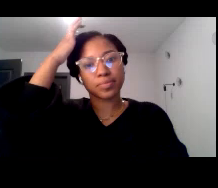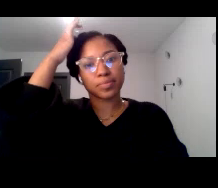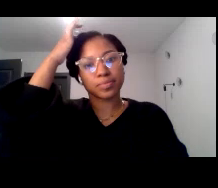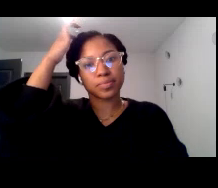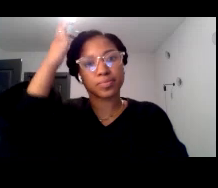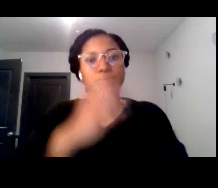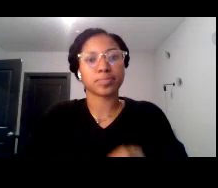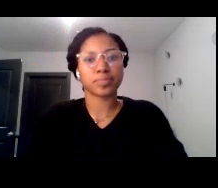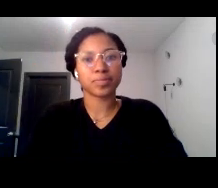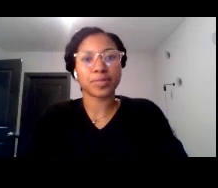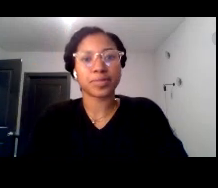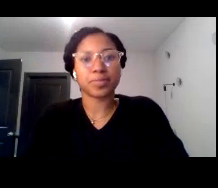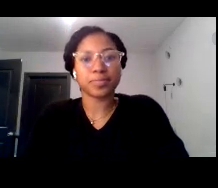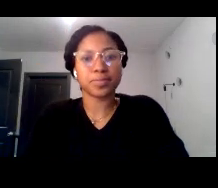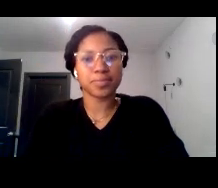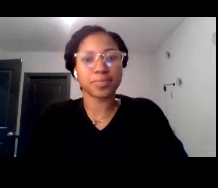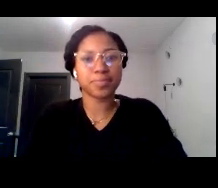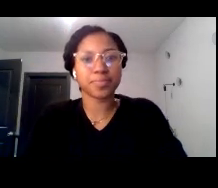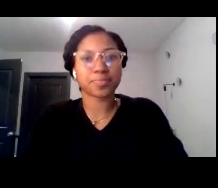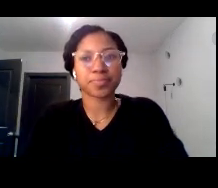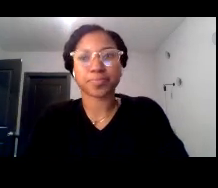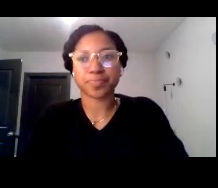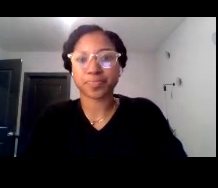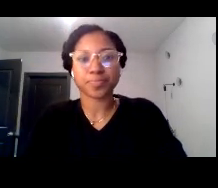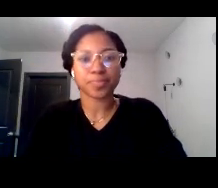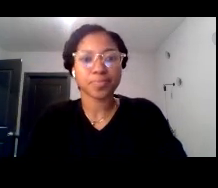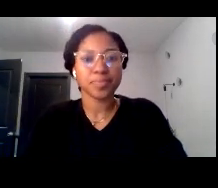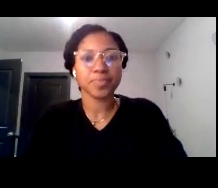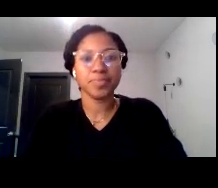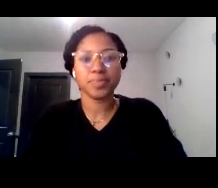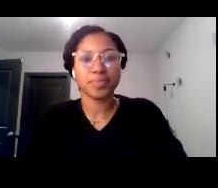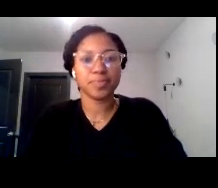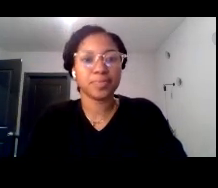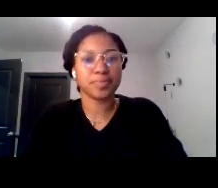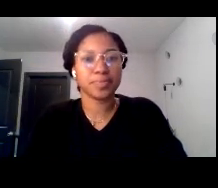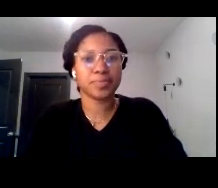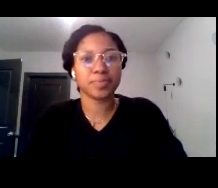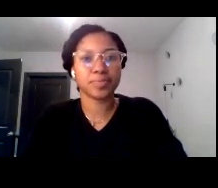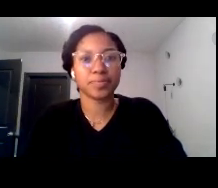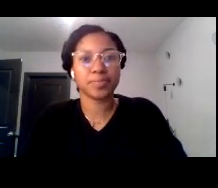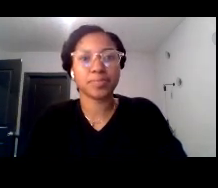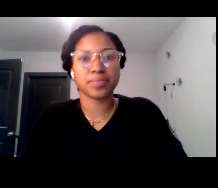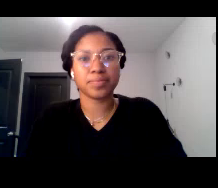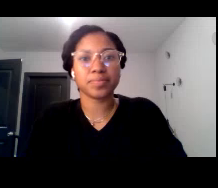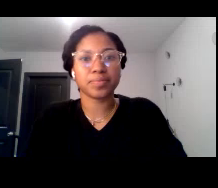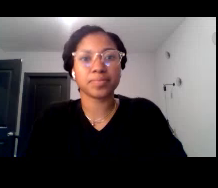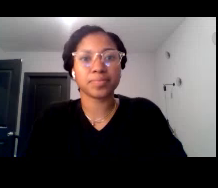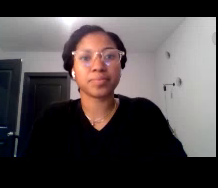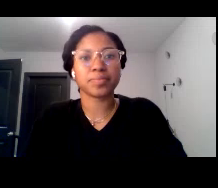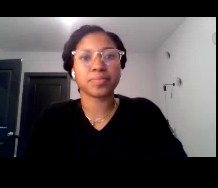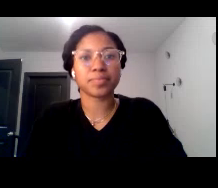I'd use the word may, but you know, so new applicants may not be eligible for fixed